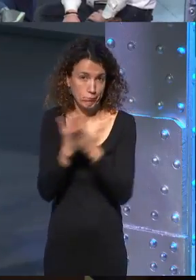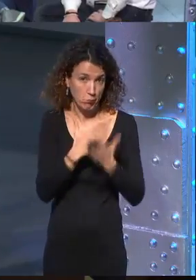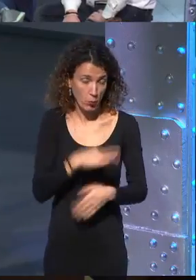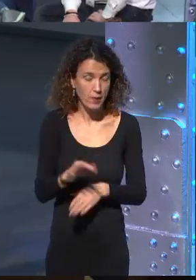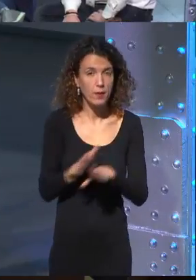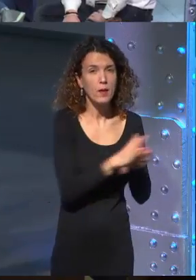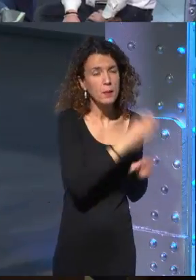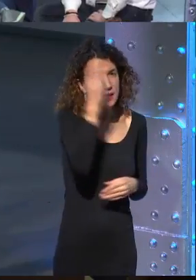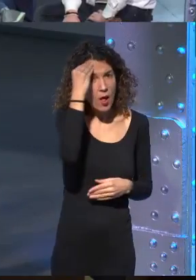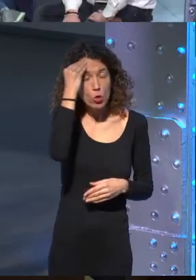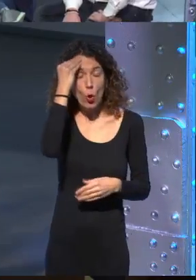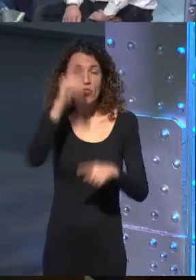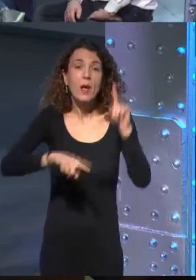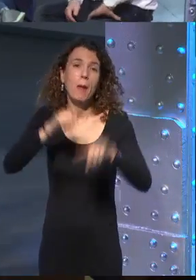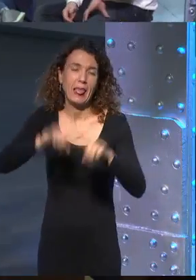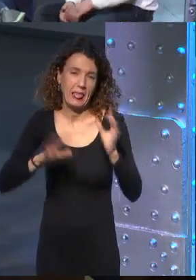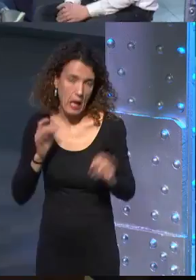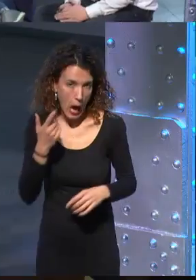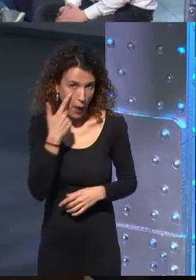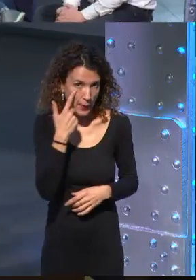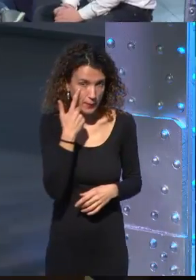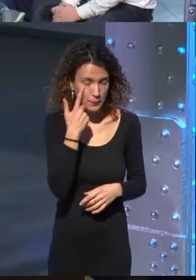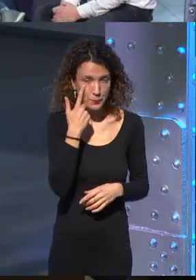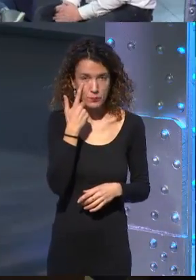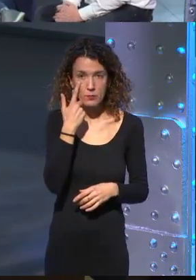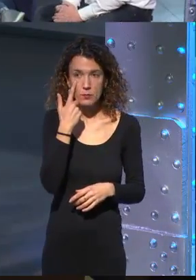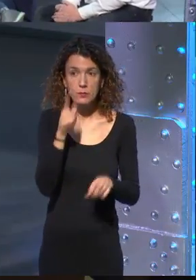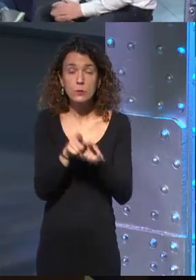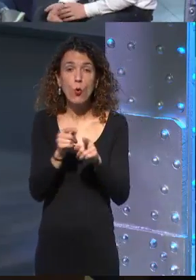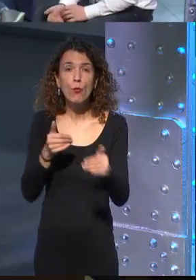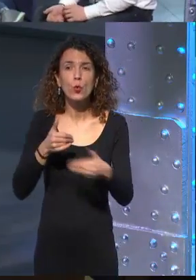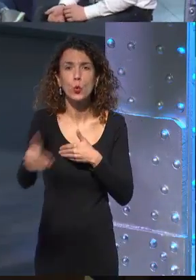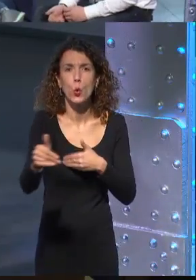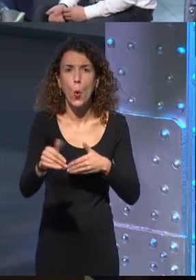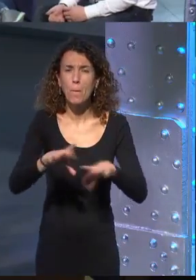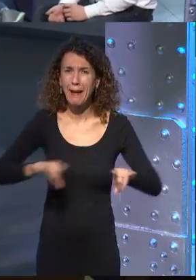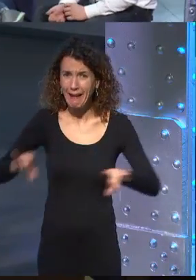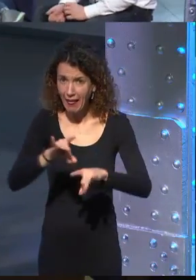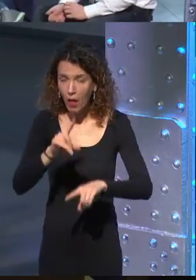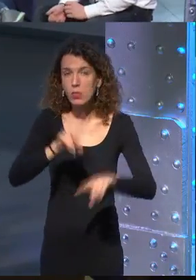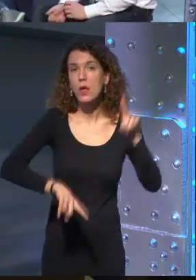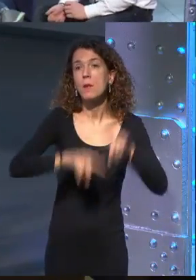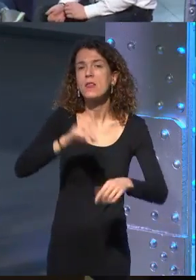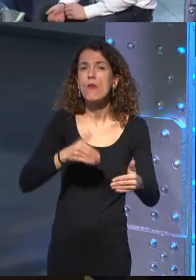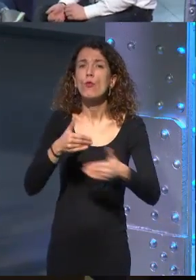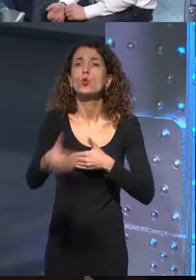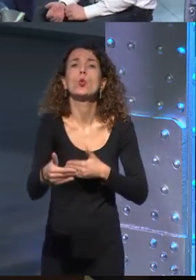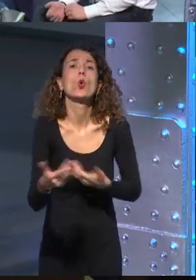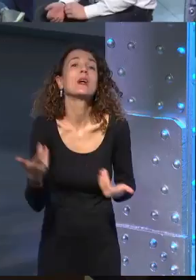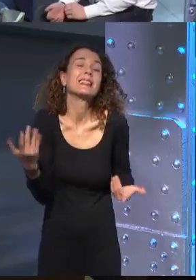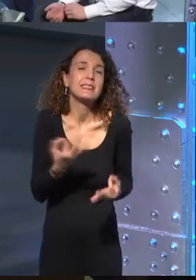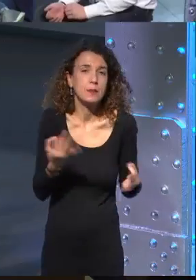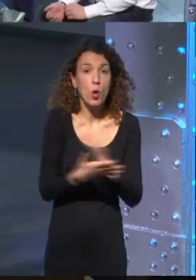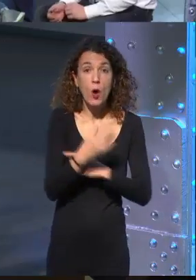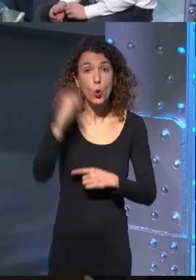exam, but it's totally useless. I was thinking this is quite relative thing when you